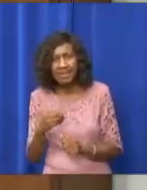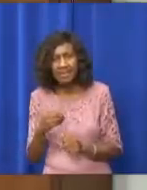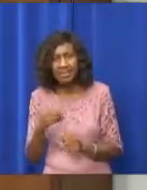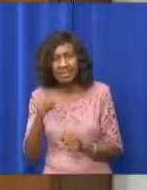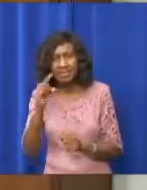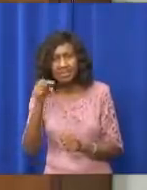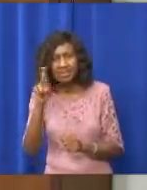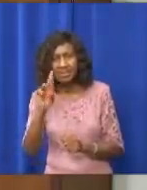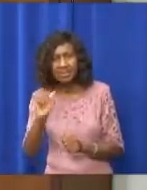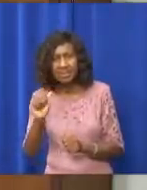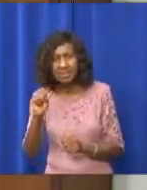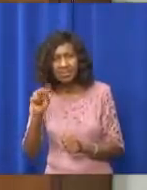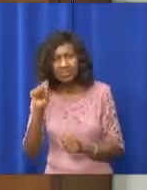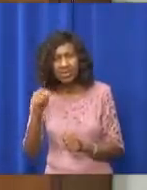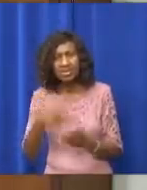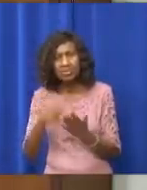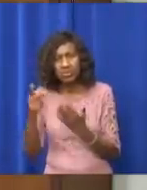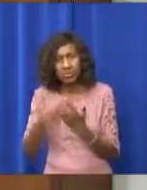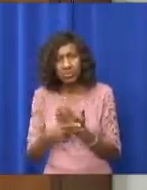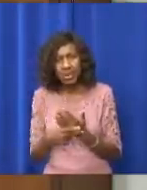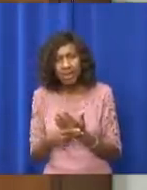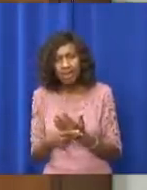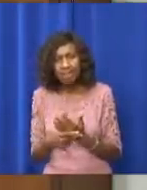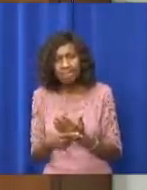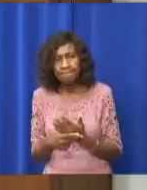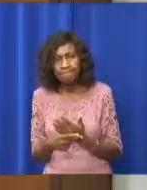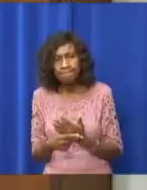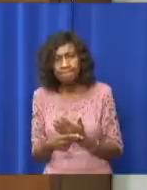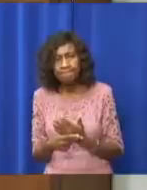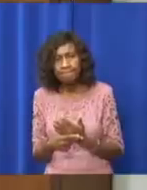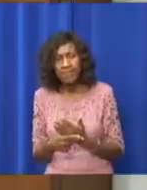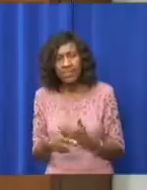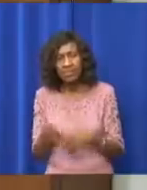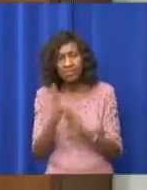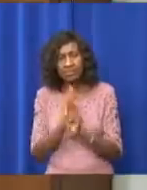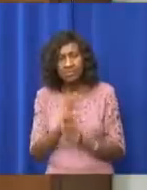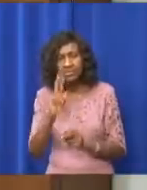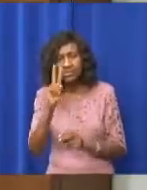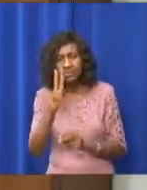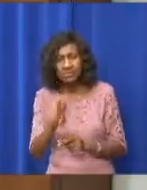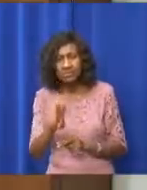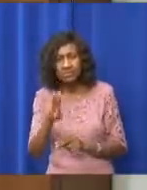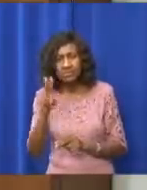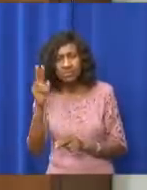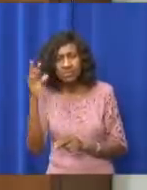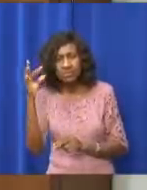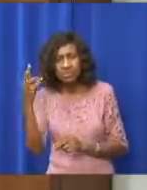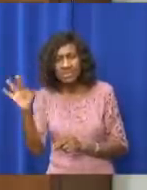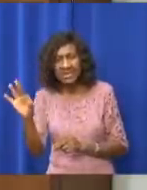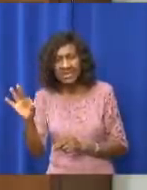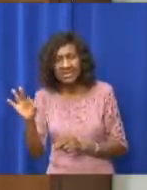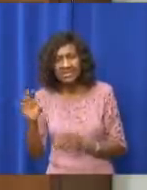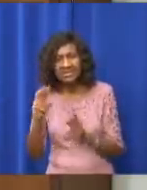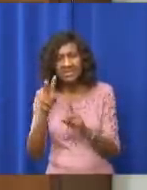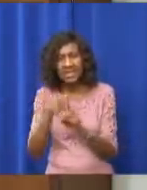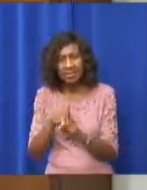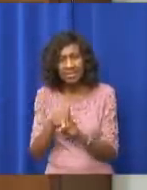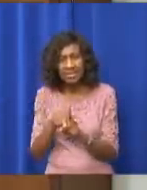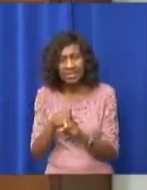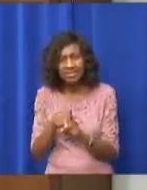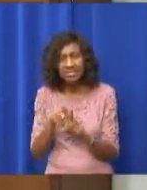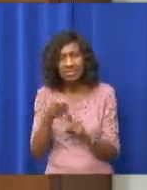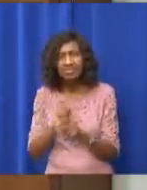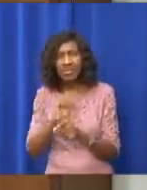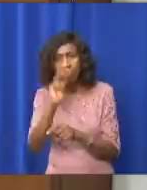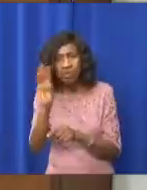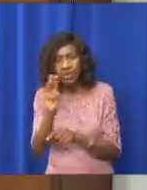program. On the grants program, we received 219 applications as of Wednesday